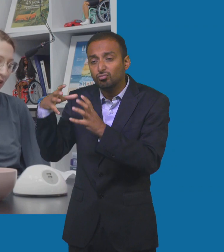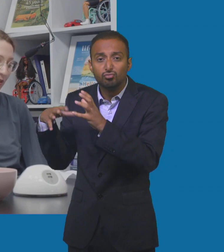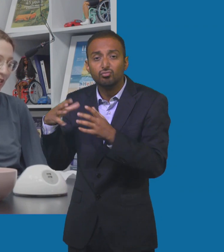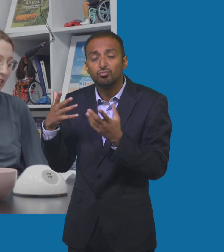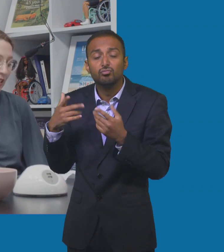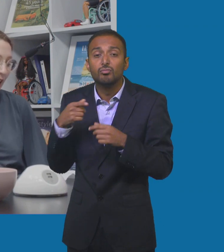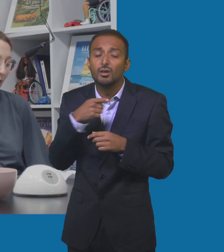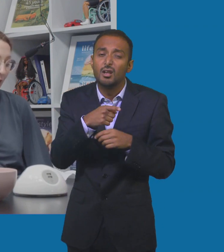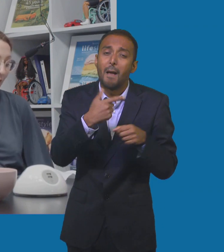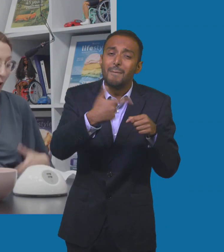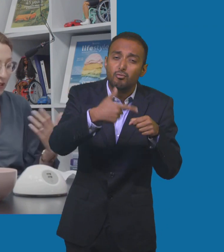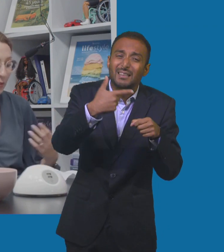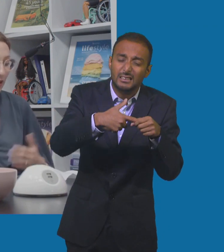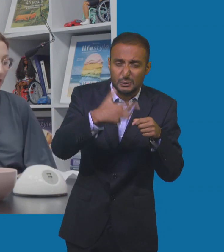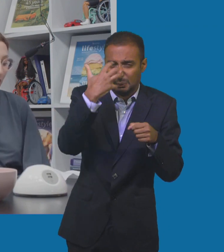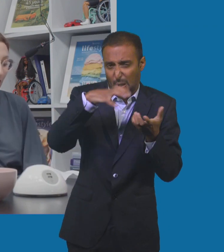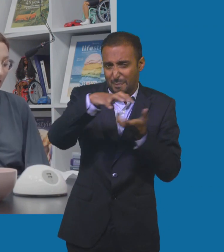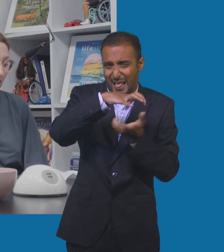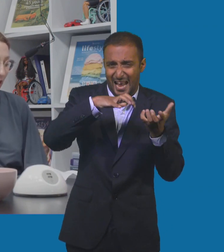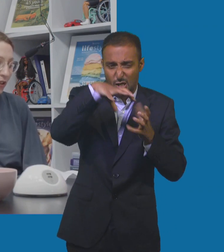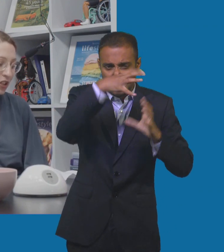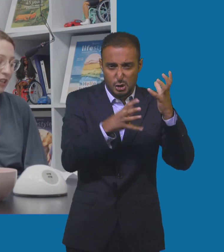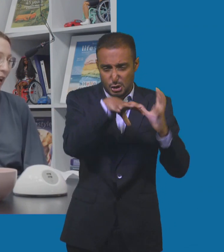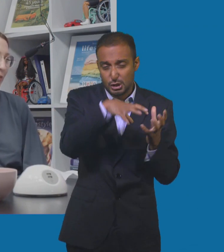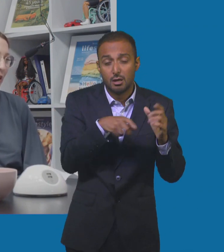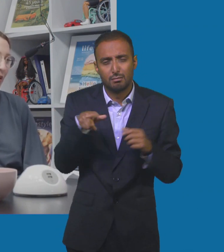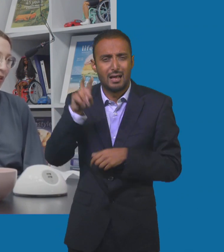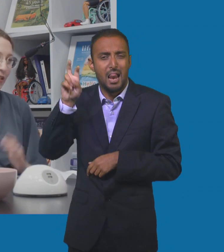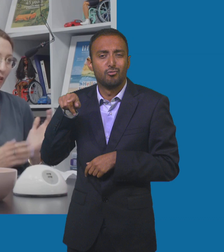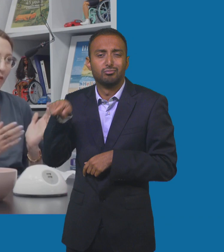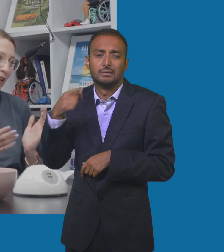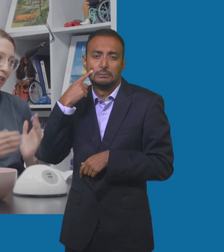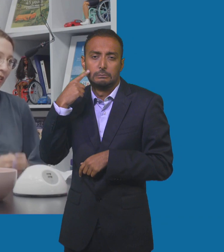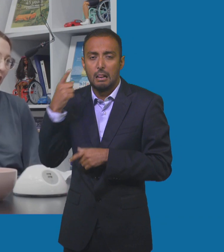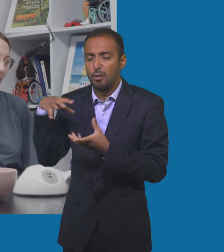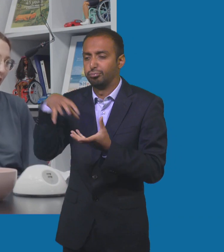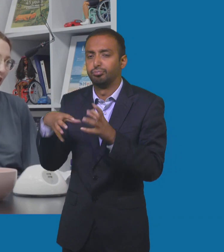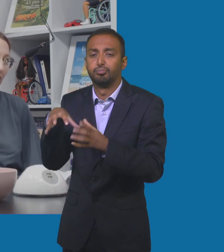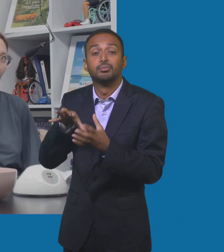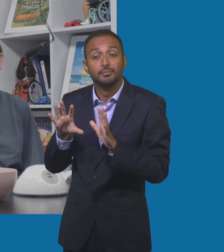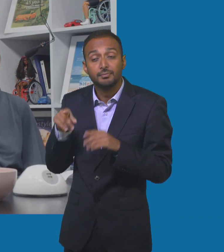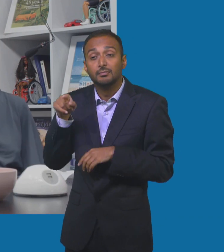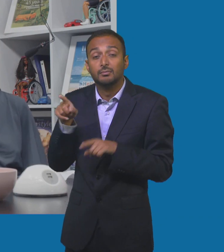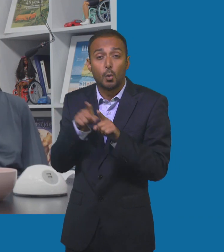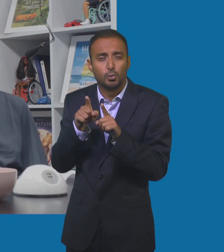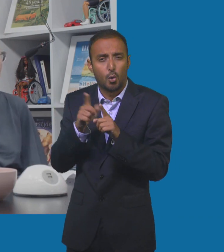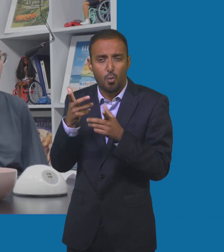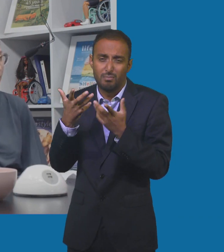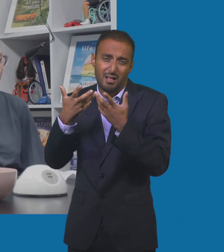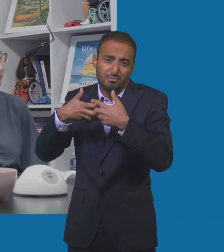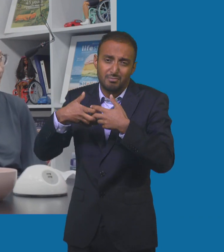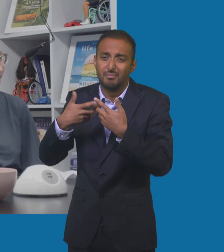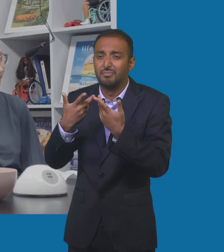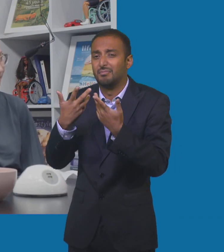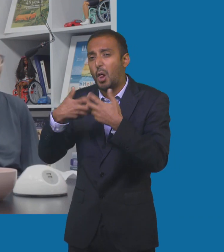combustion engine vehicles. And they also make use of the latest technology. So across a lot of metrics, they can actually outperform petrol and